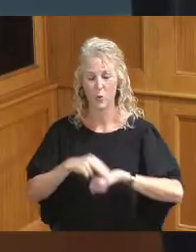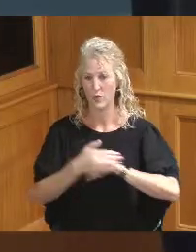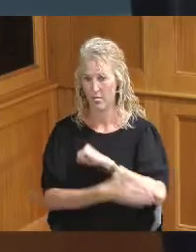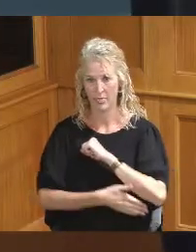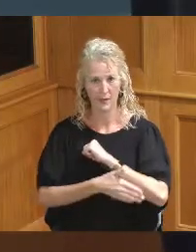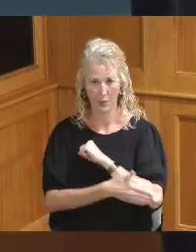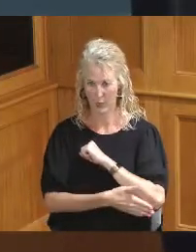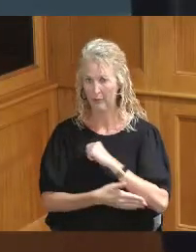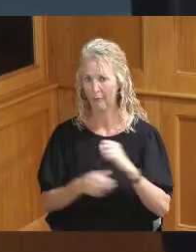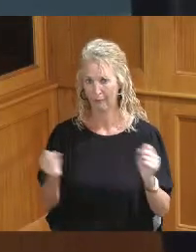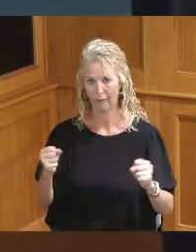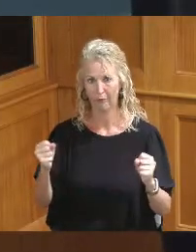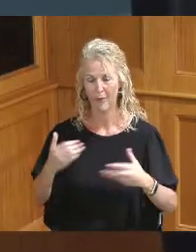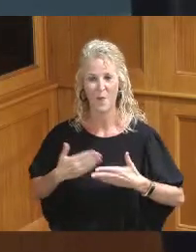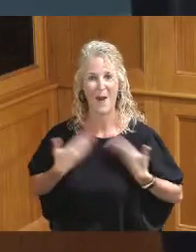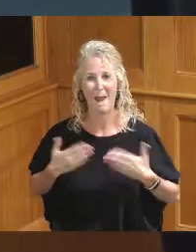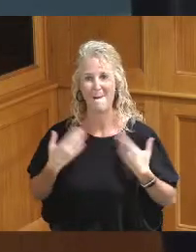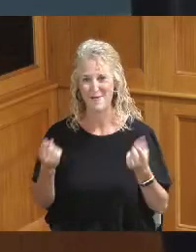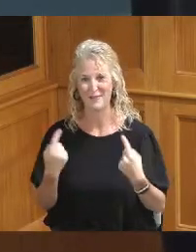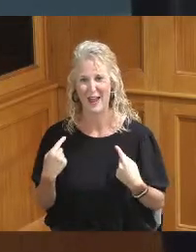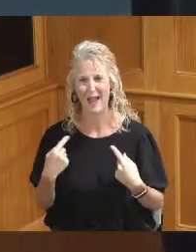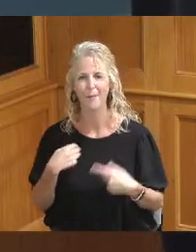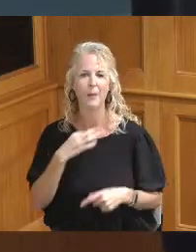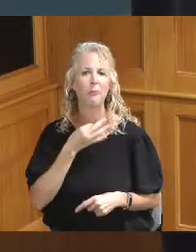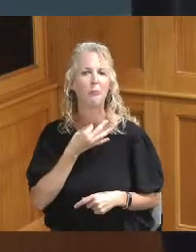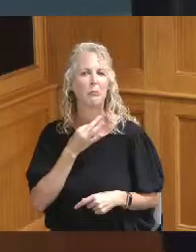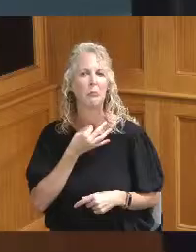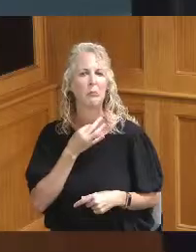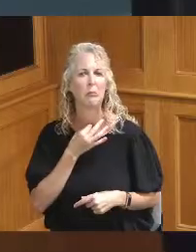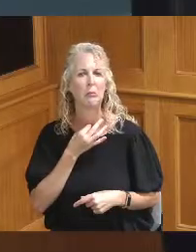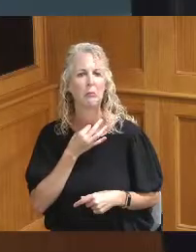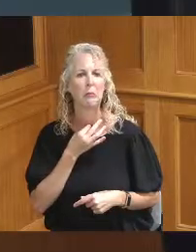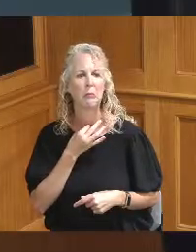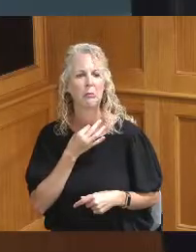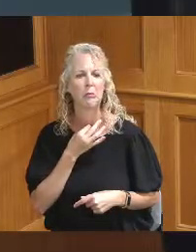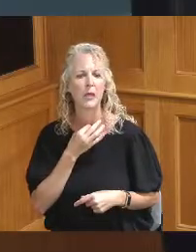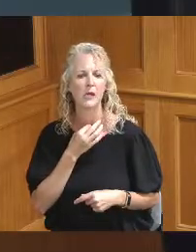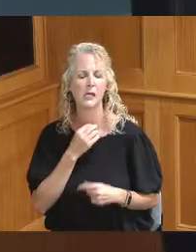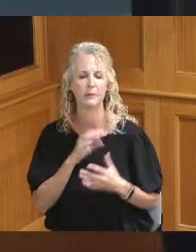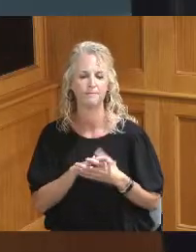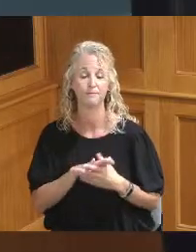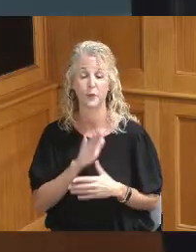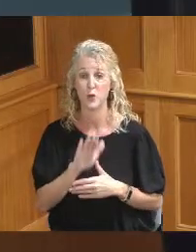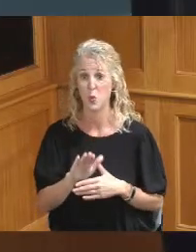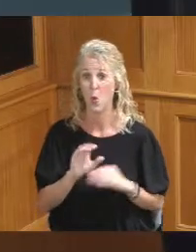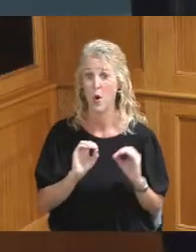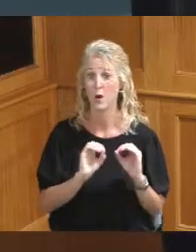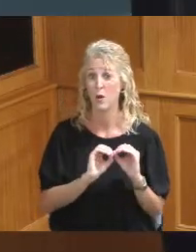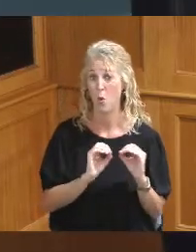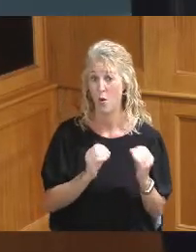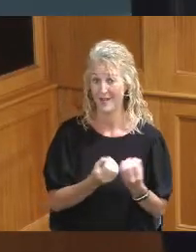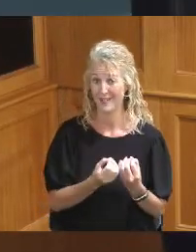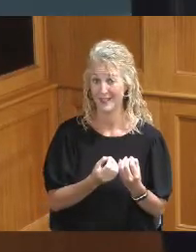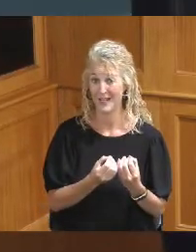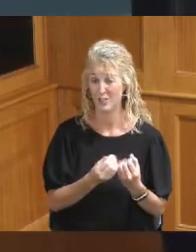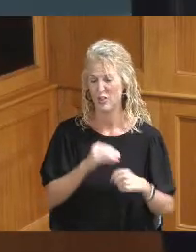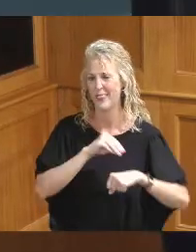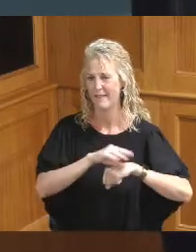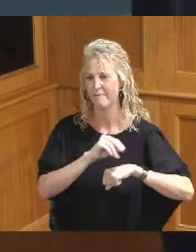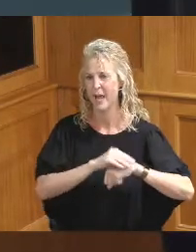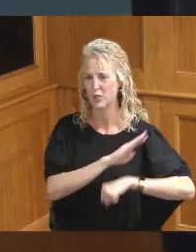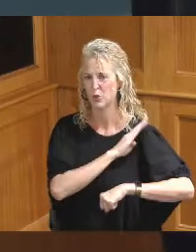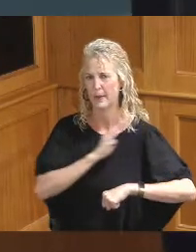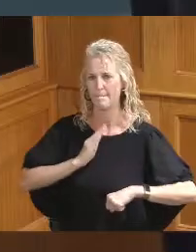and we're glad that you're doing it. What is the interface between your organization, the advisory